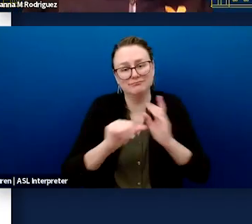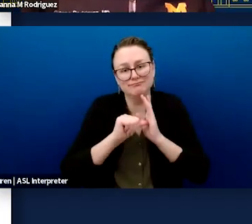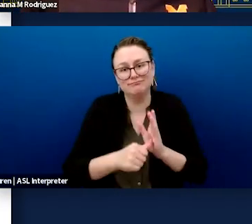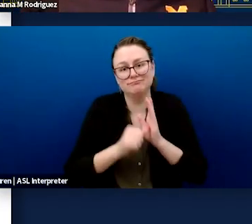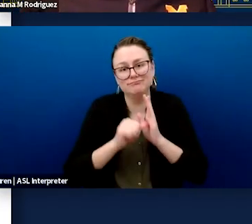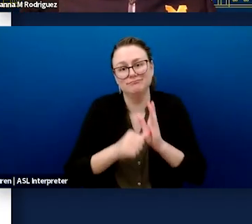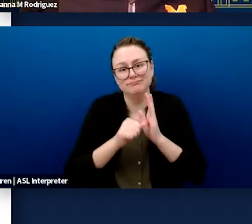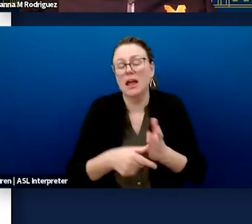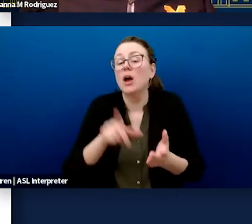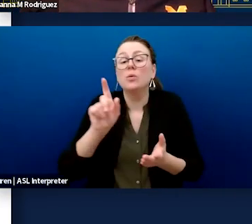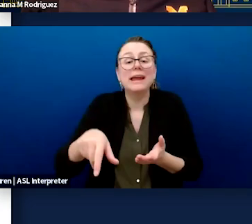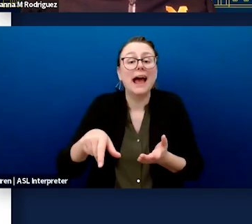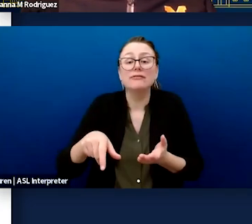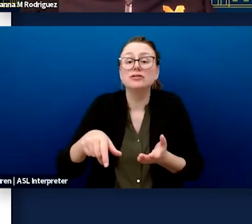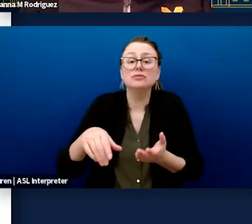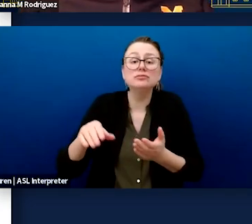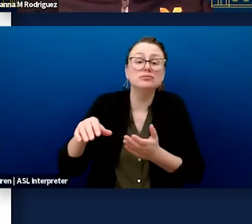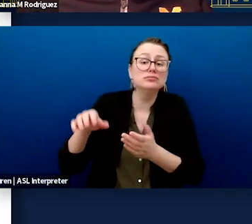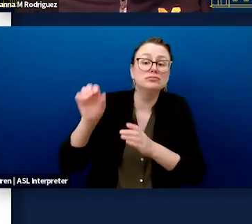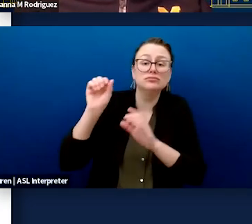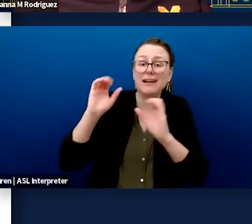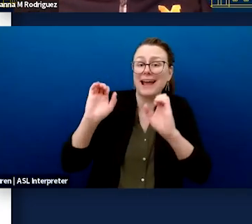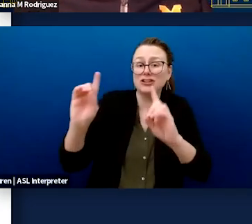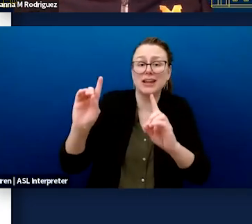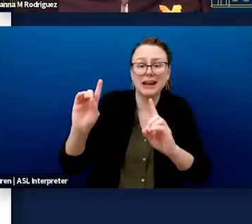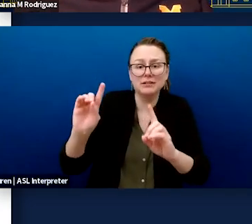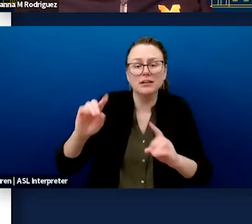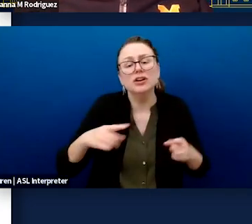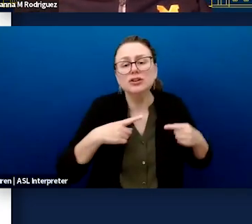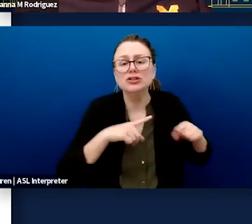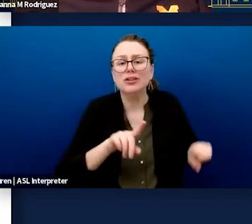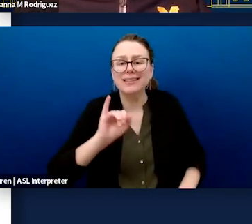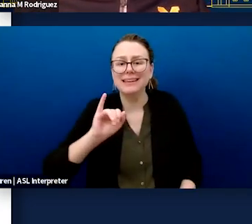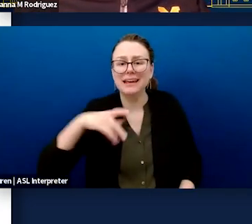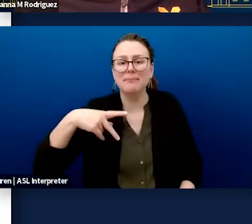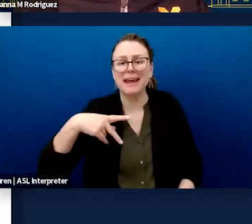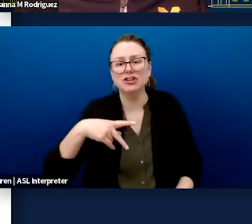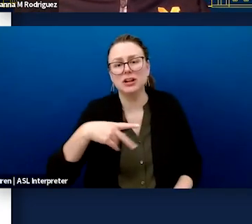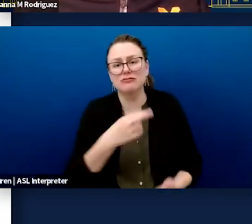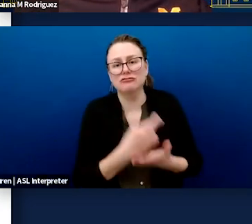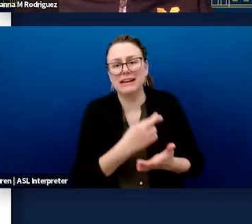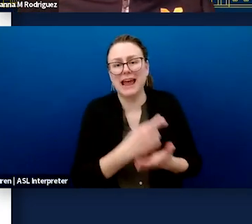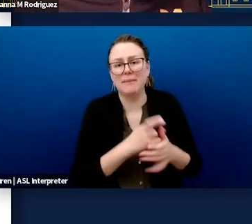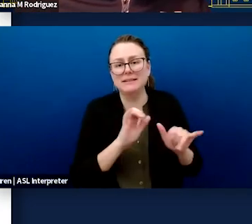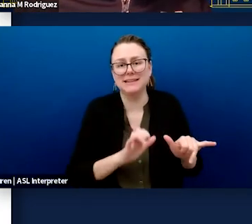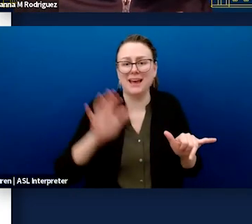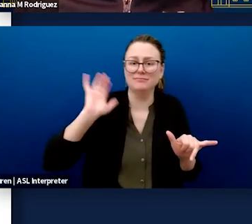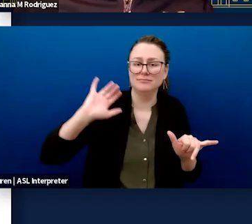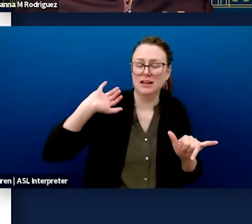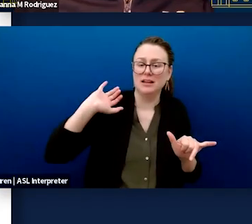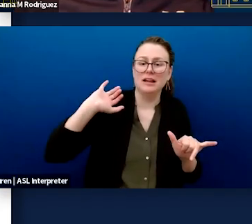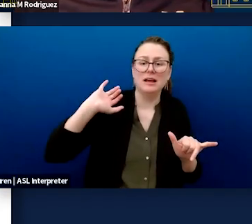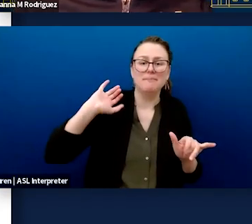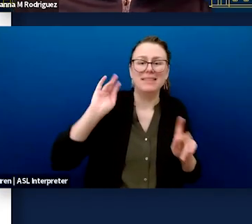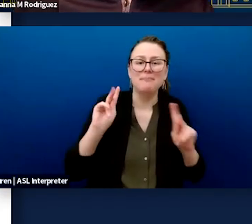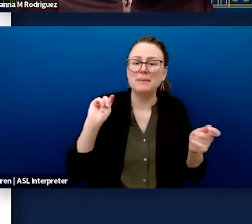think we educate them during the inpatient rehab stay. I think people